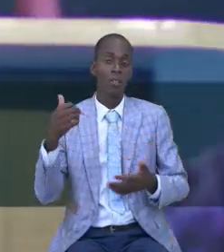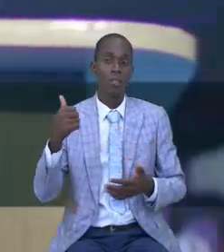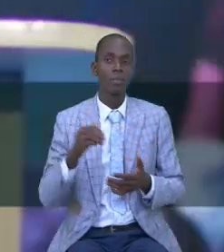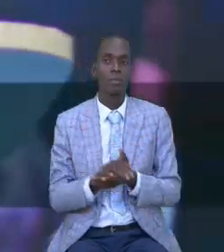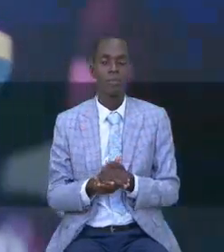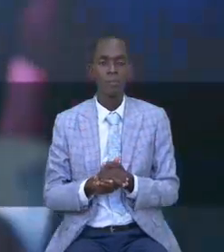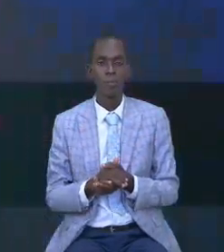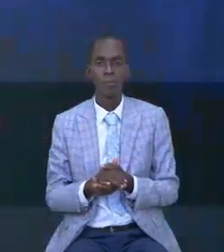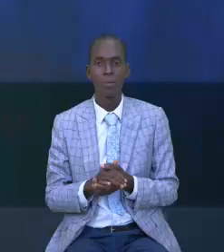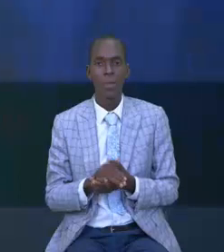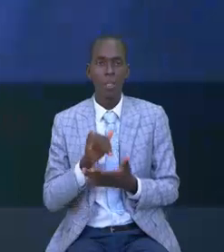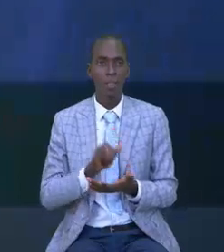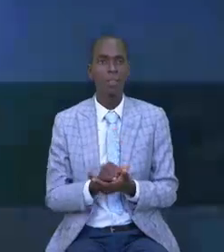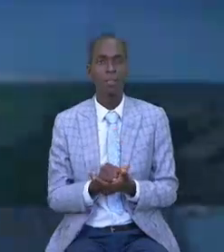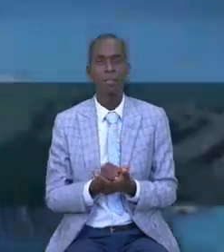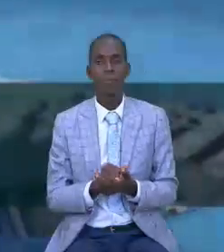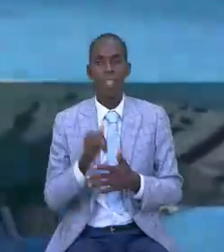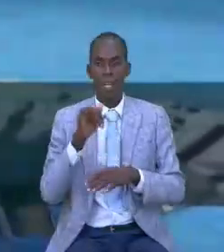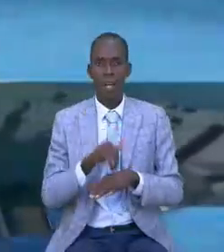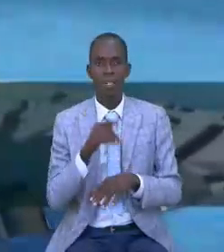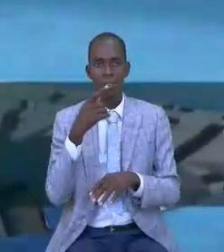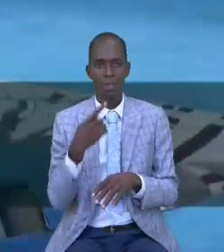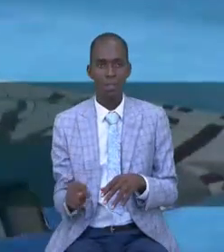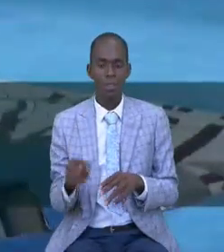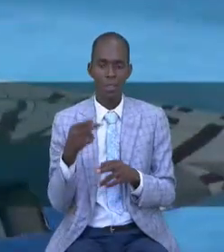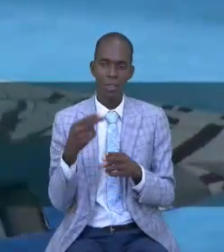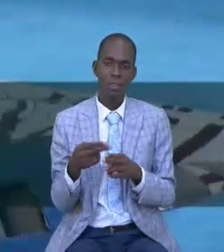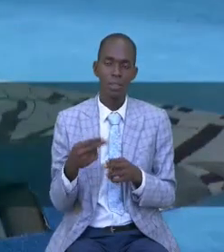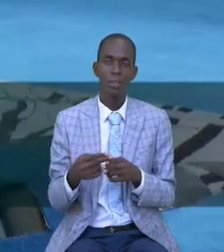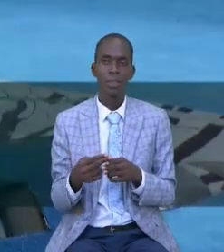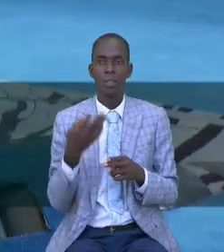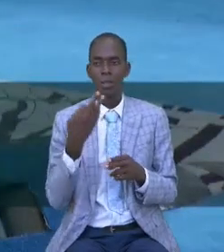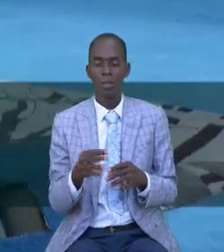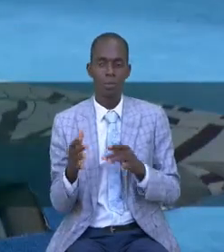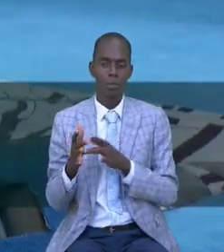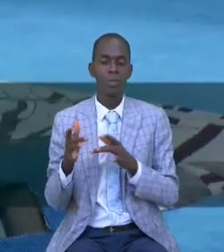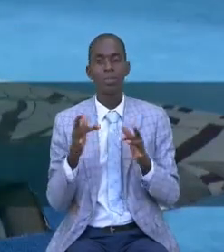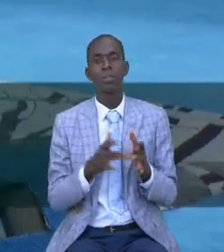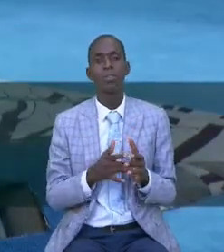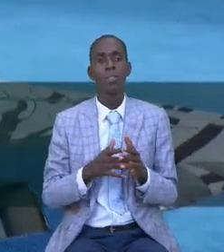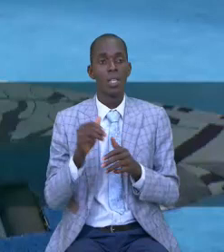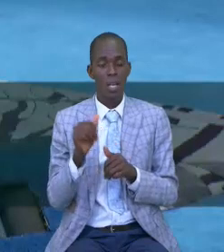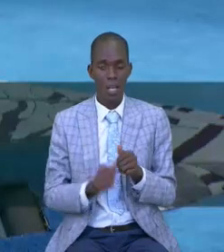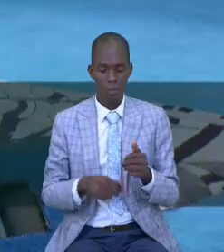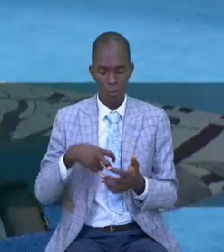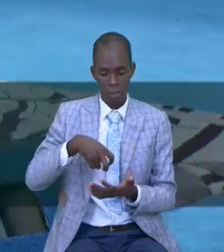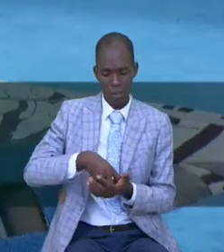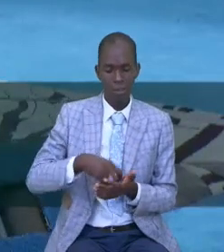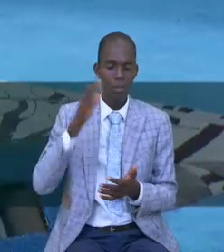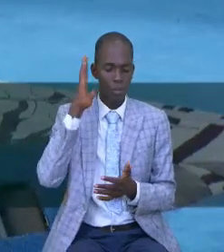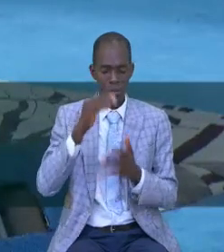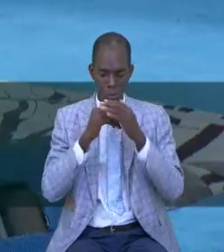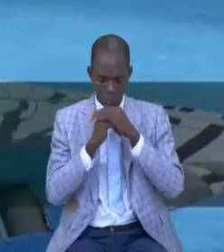it says that at the name of Jesus, every knee should